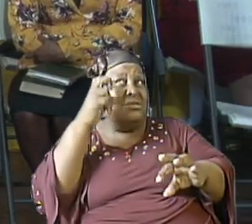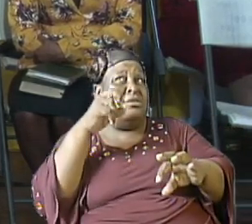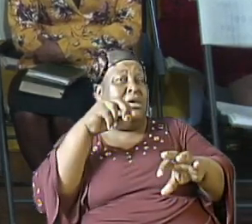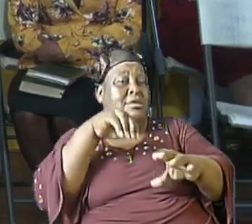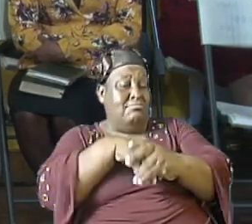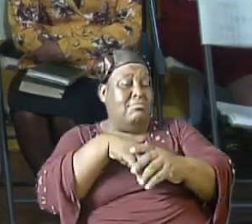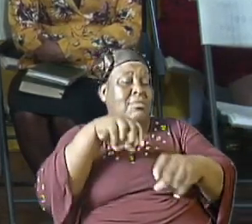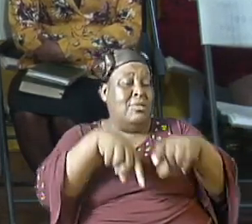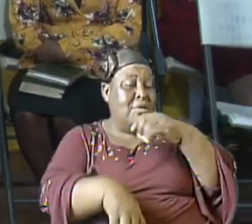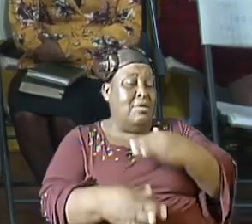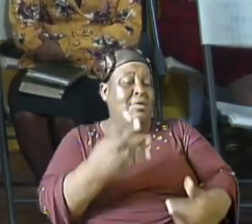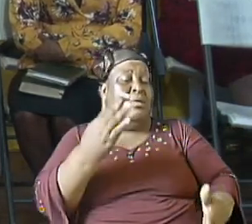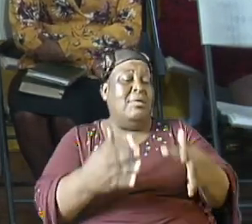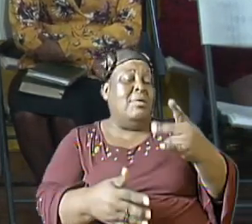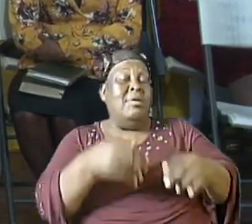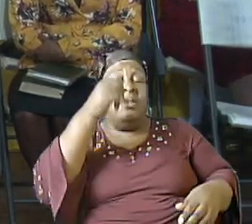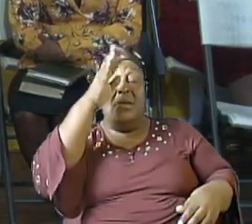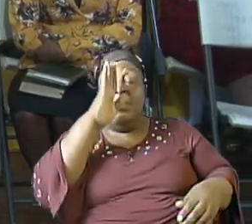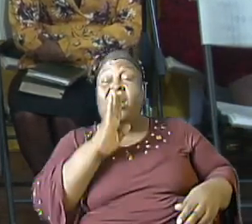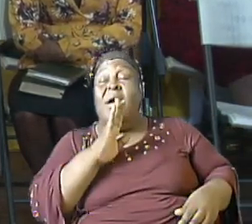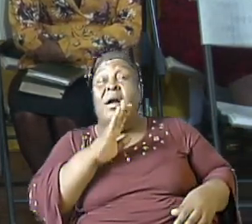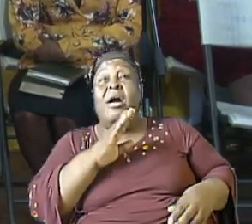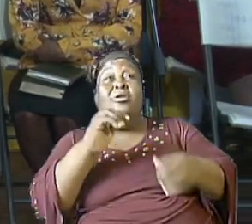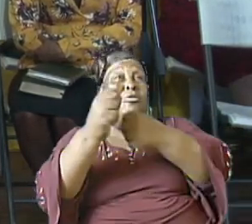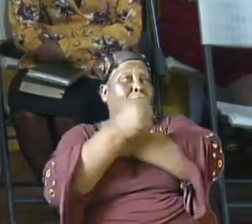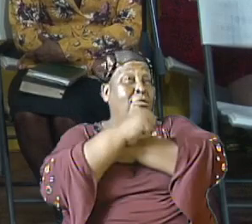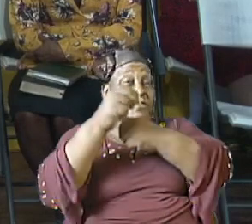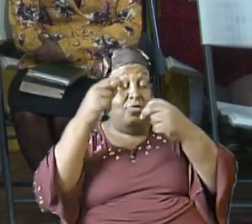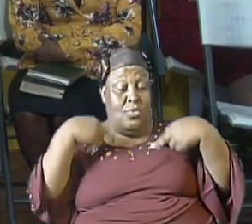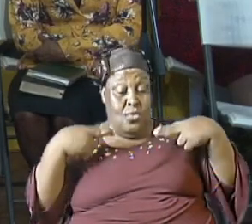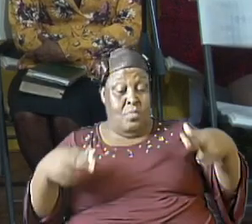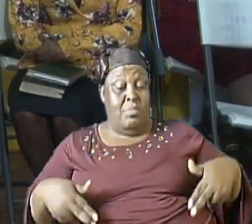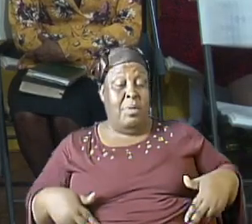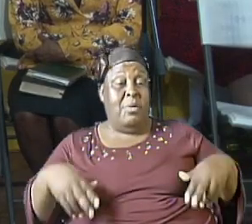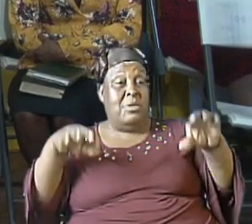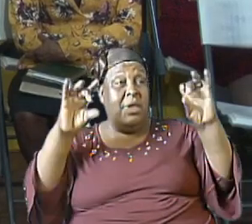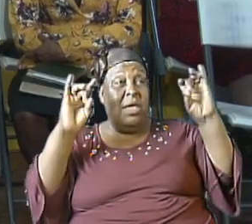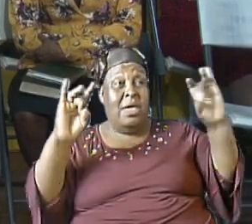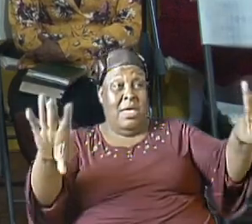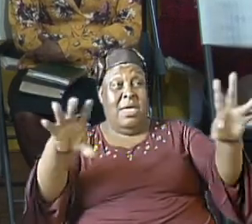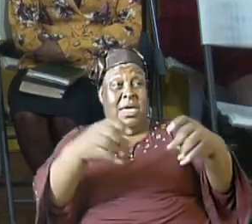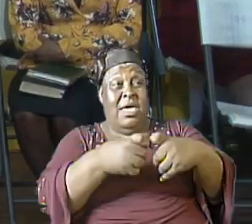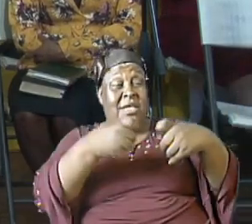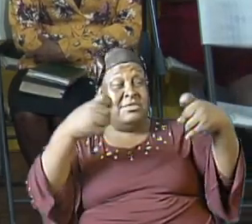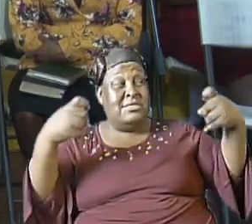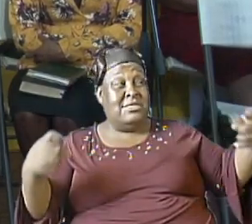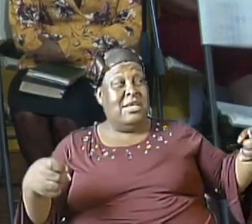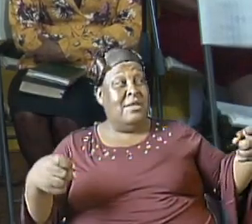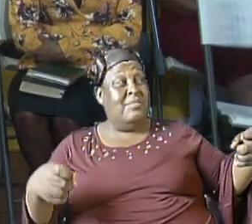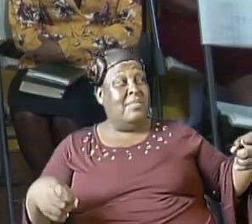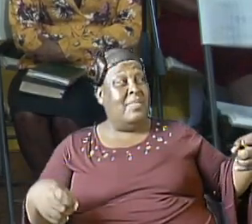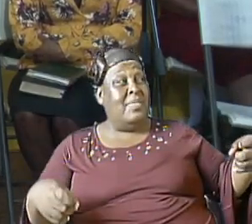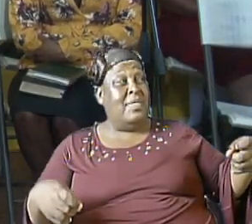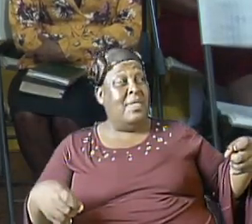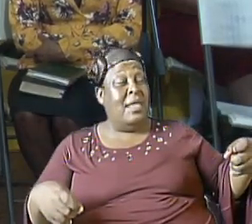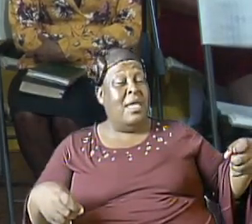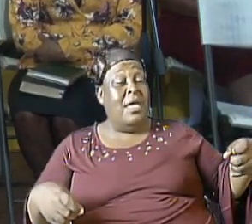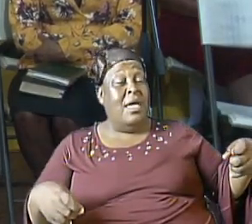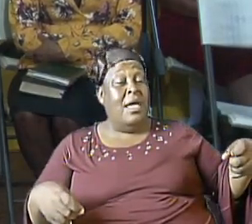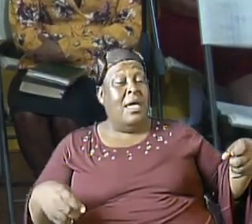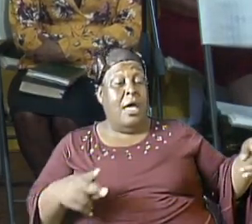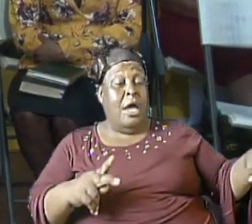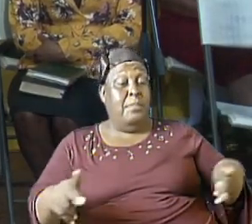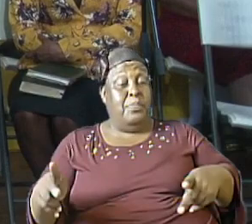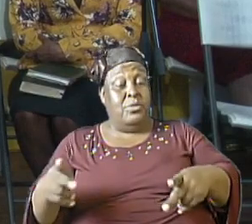loves mankind, he hates sin very much and has already put in place plans to